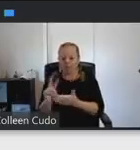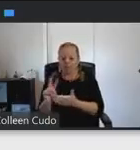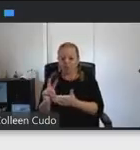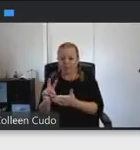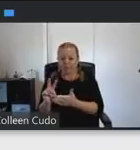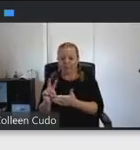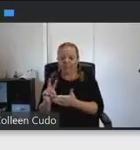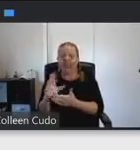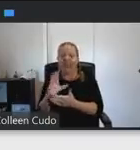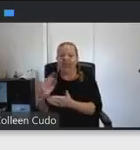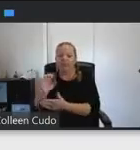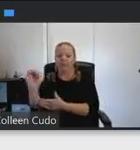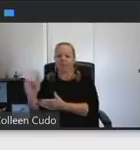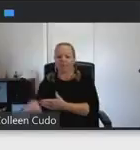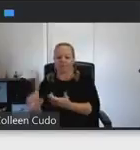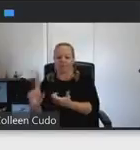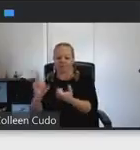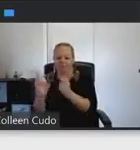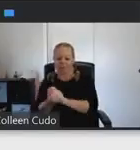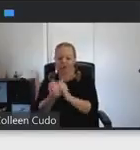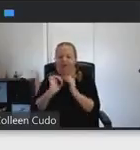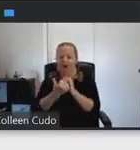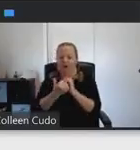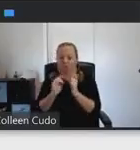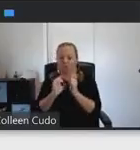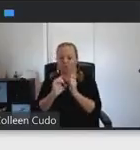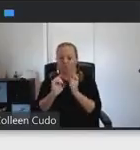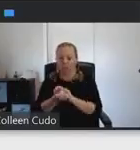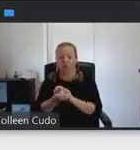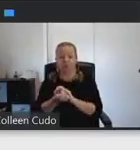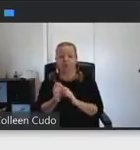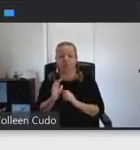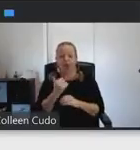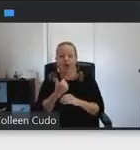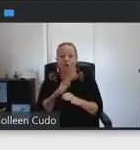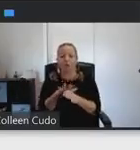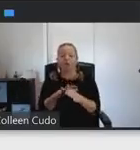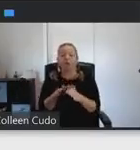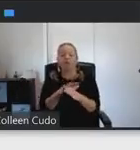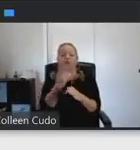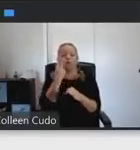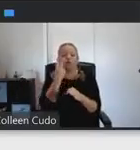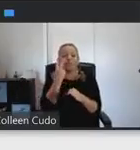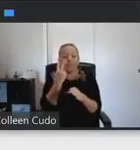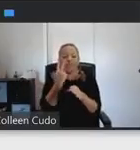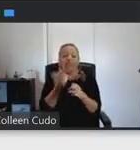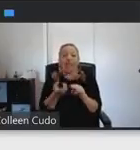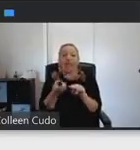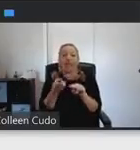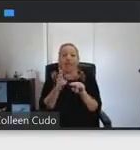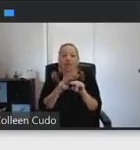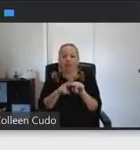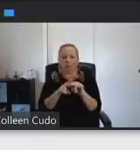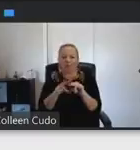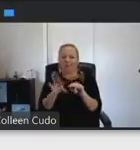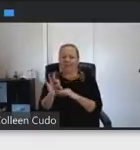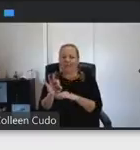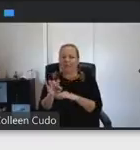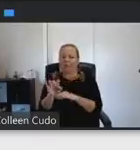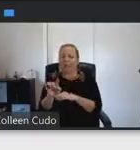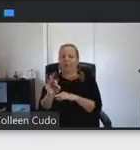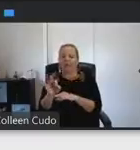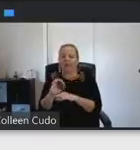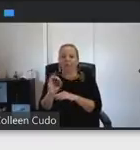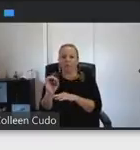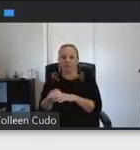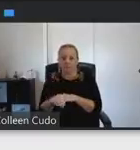percent change in the number of new cases. So for our region, you'll see that it's increased by 9.9%,